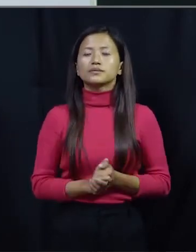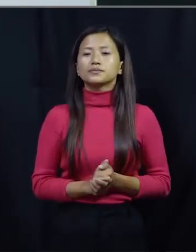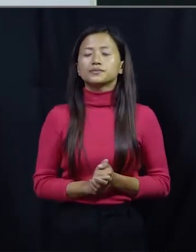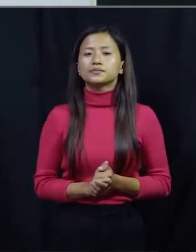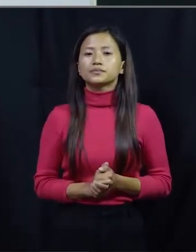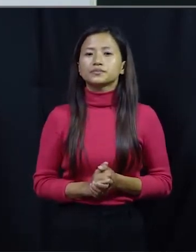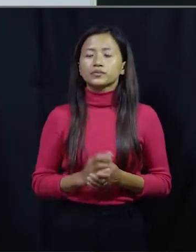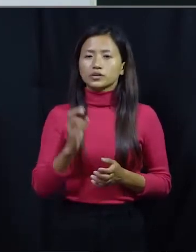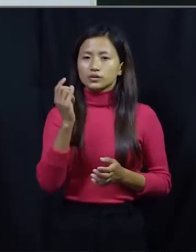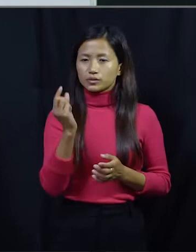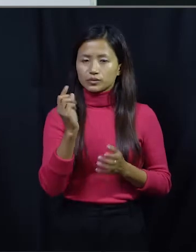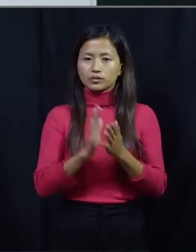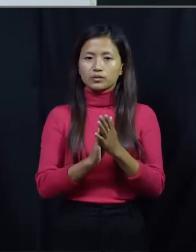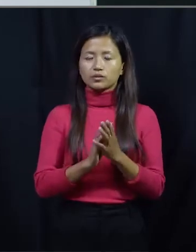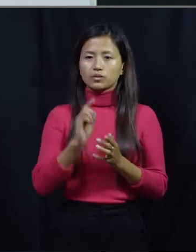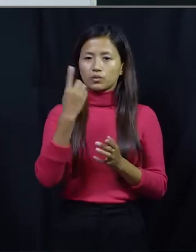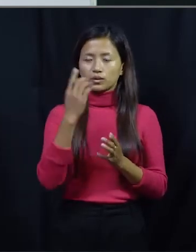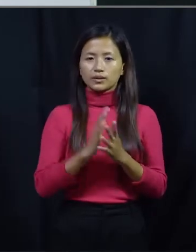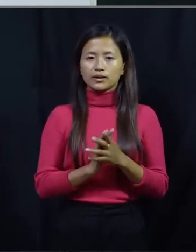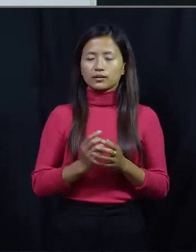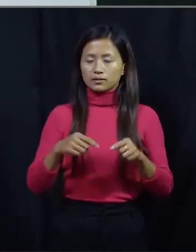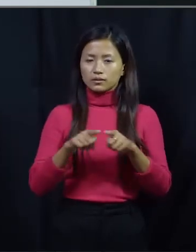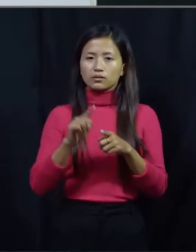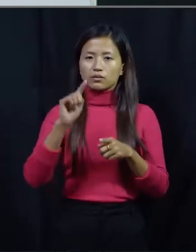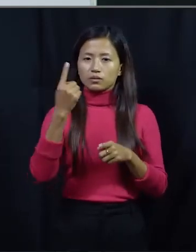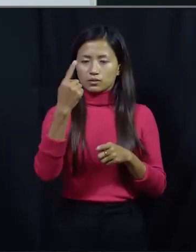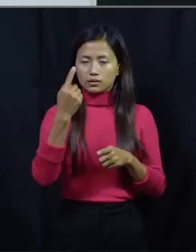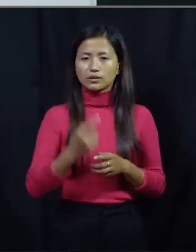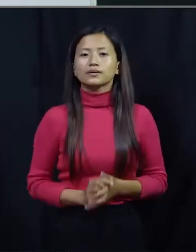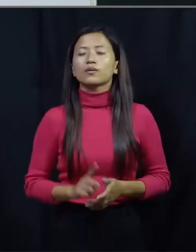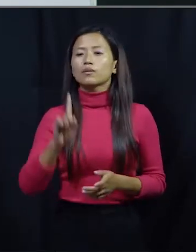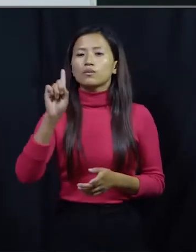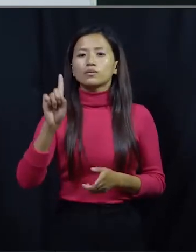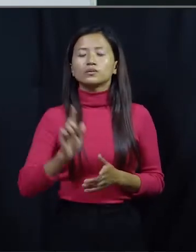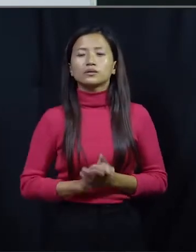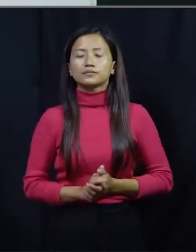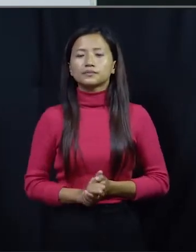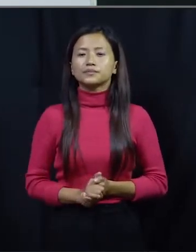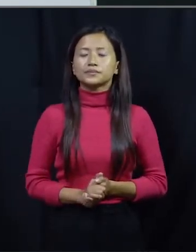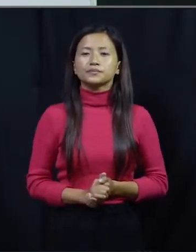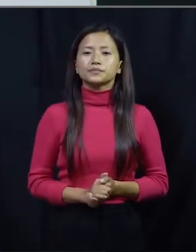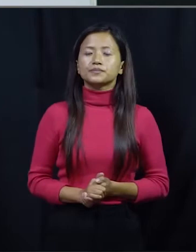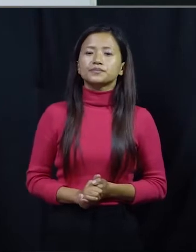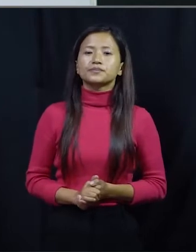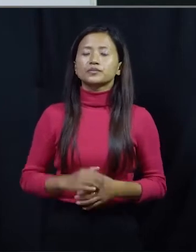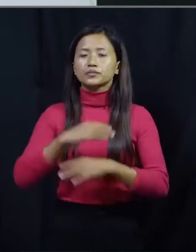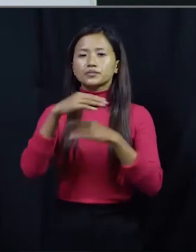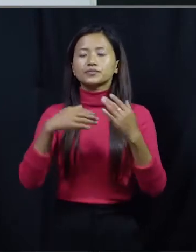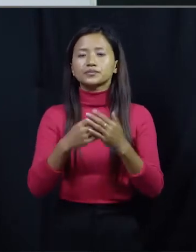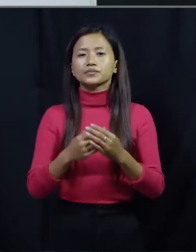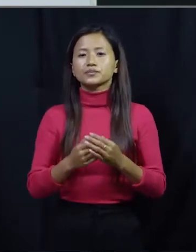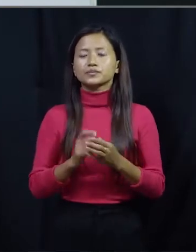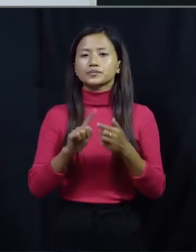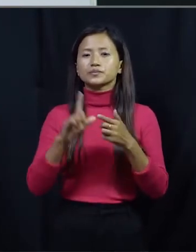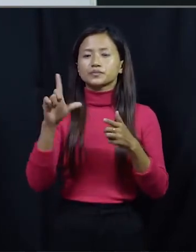Unique, you know the meaning, that is one and only one. One and only one. That is for all